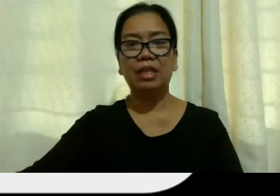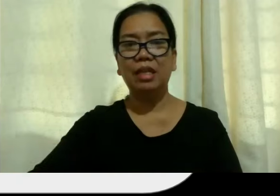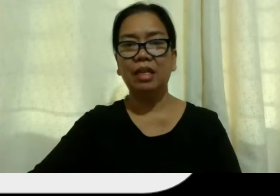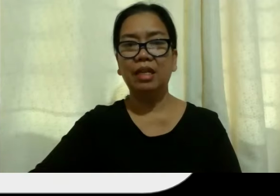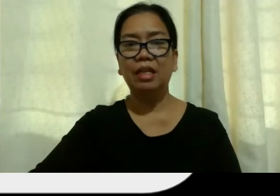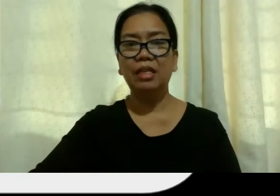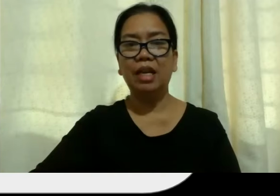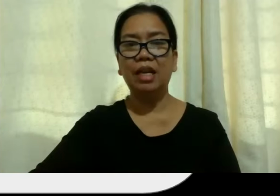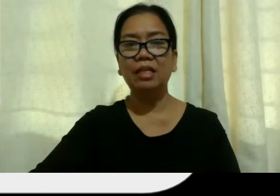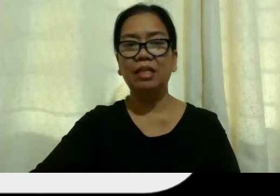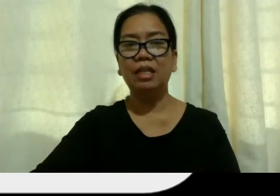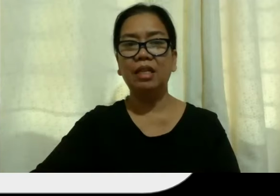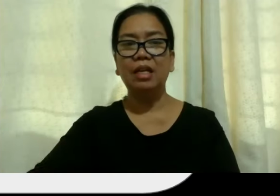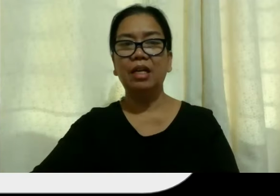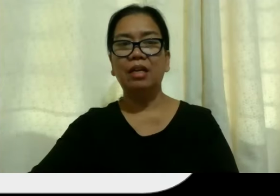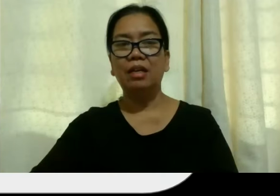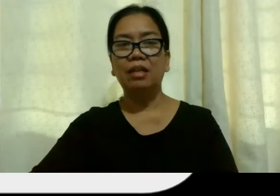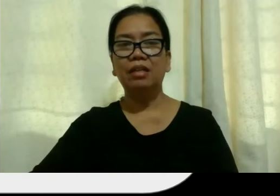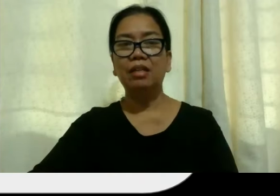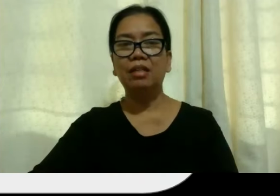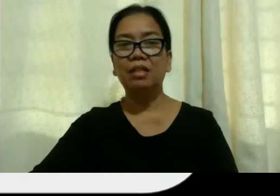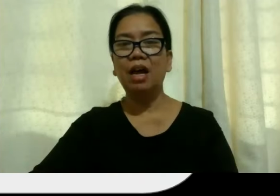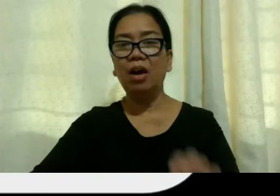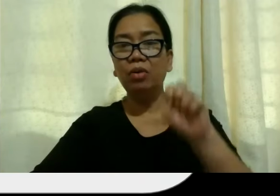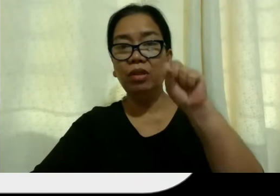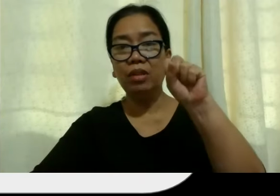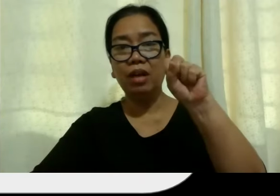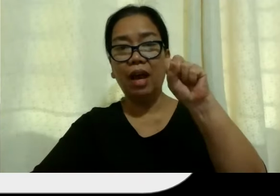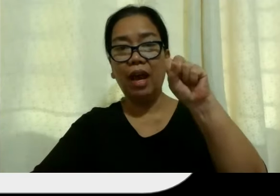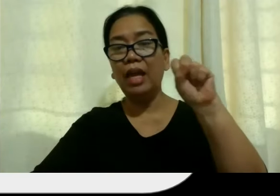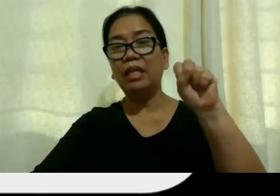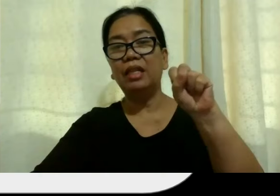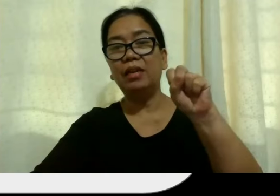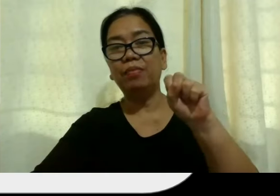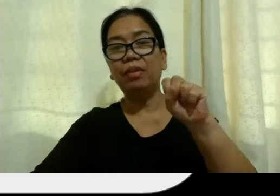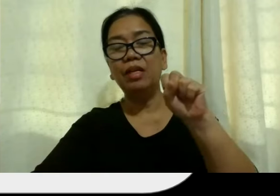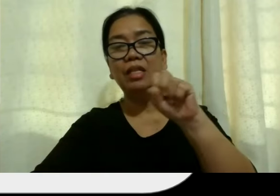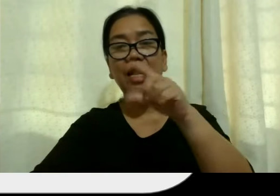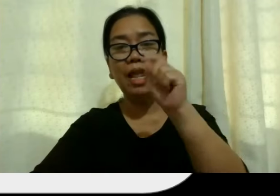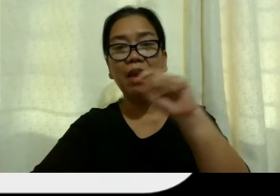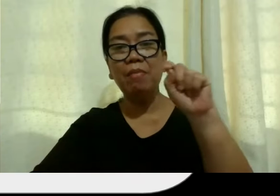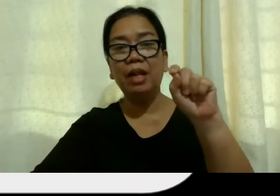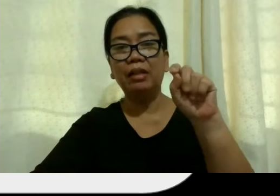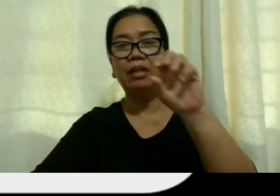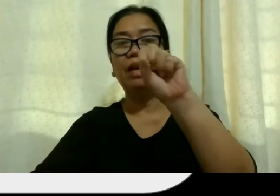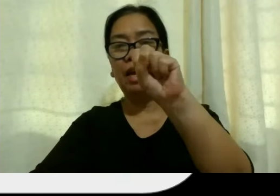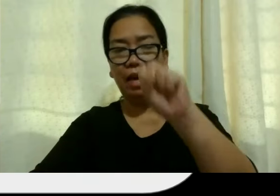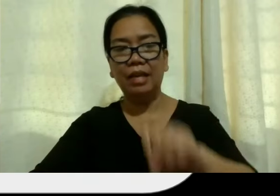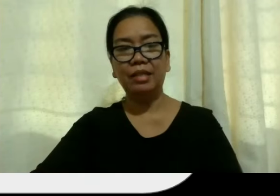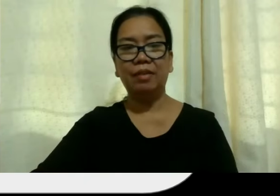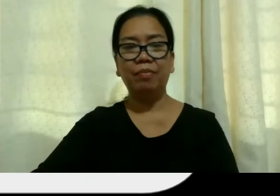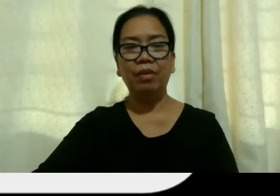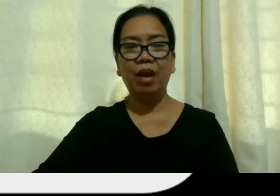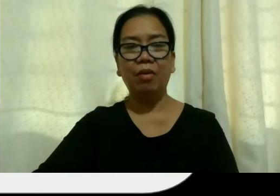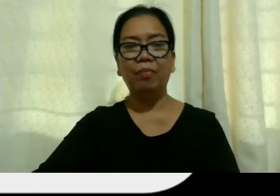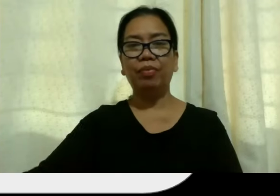S. This is the south end, is labeled